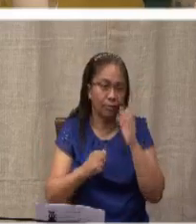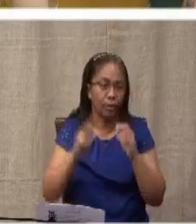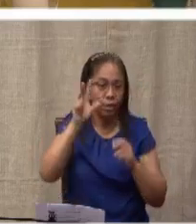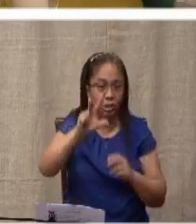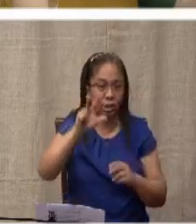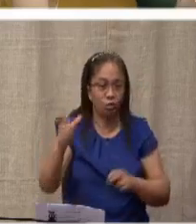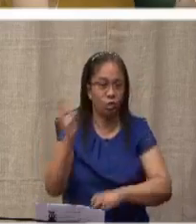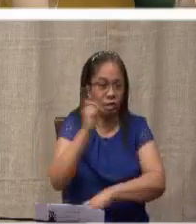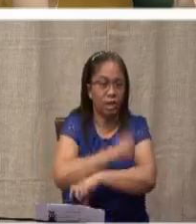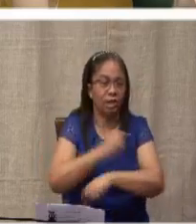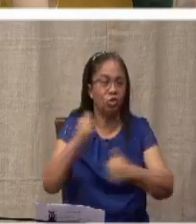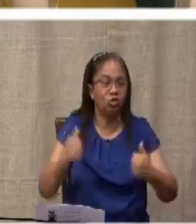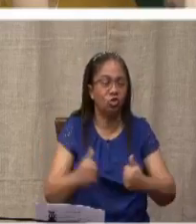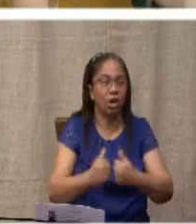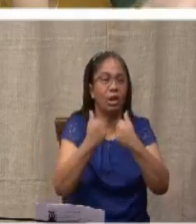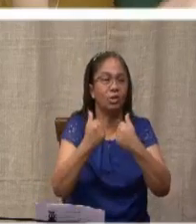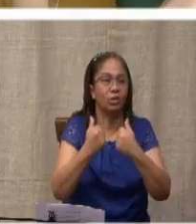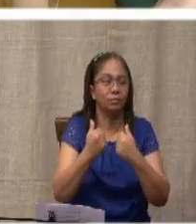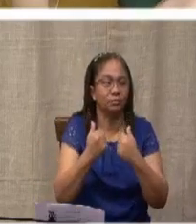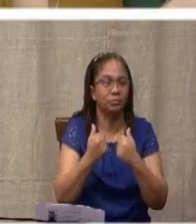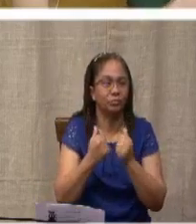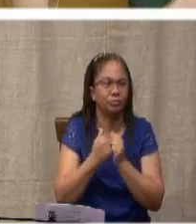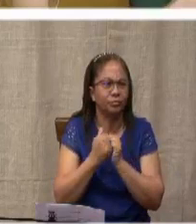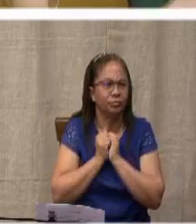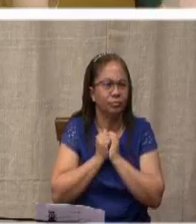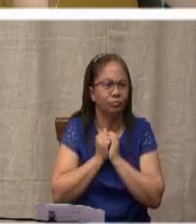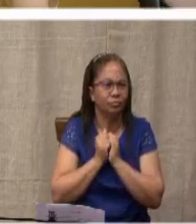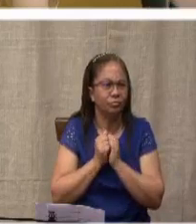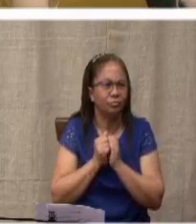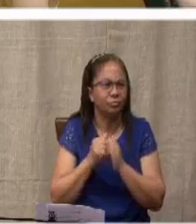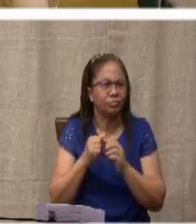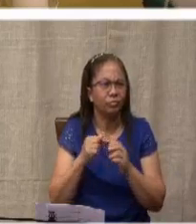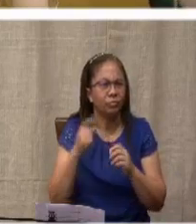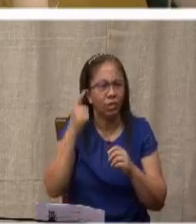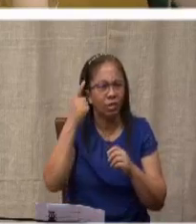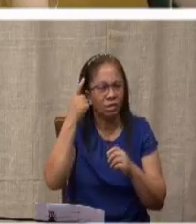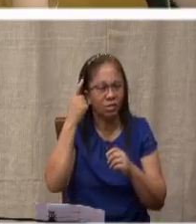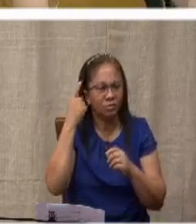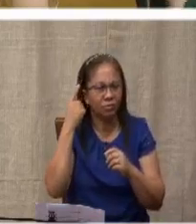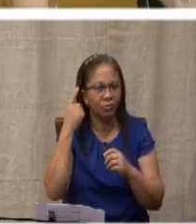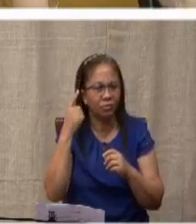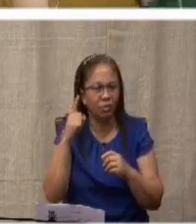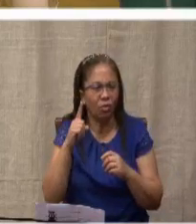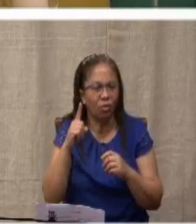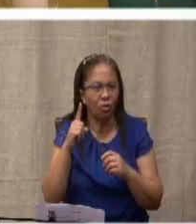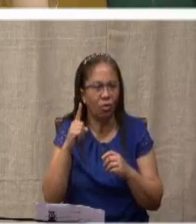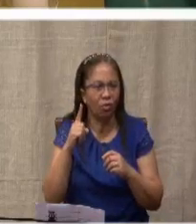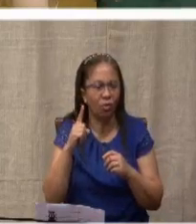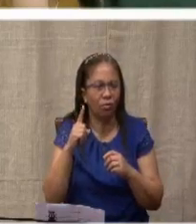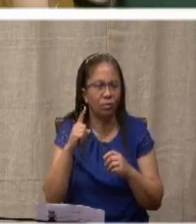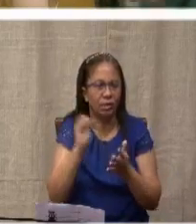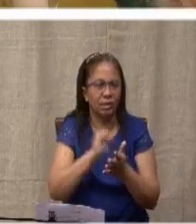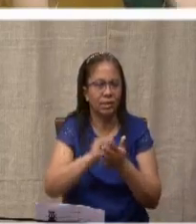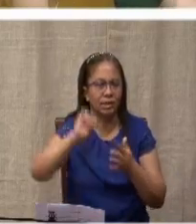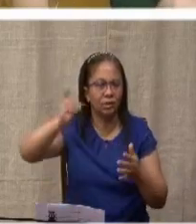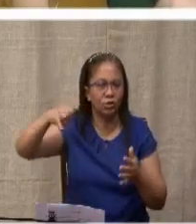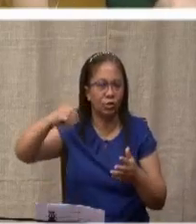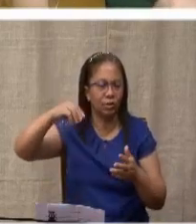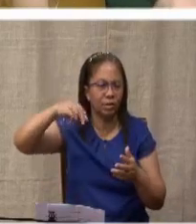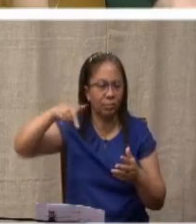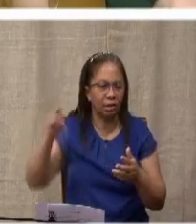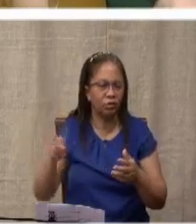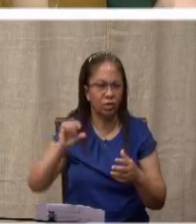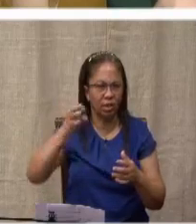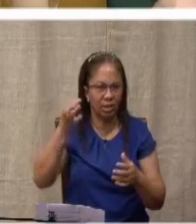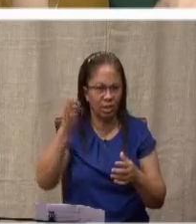33 day challenge you it is the towards the consecration to sin joseph on the on the 19th